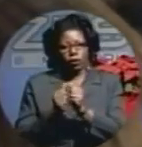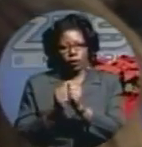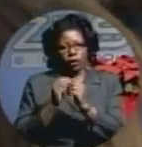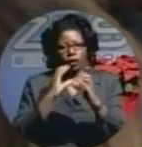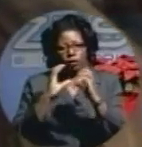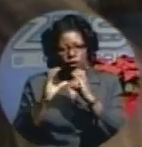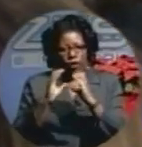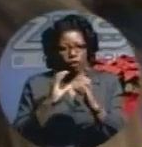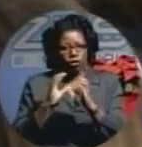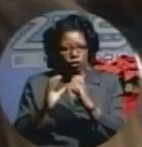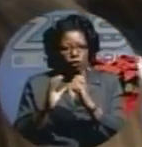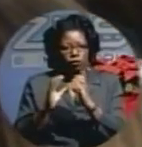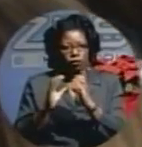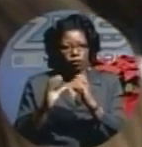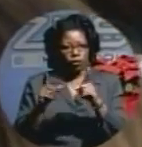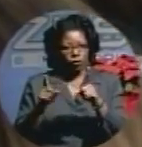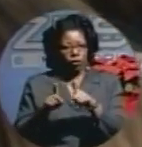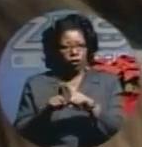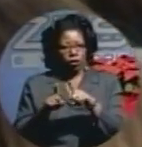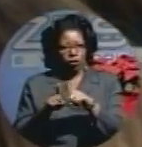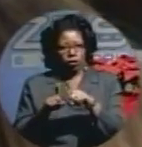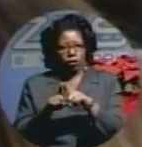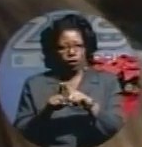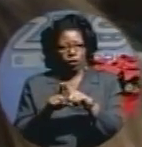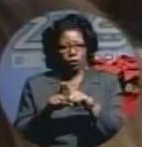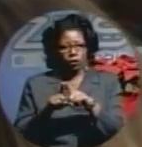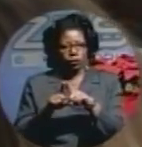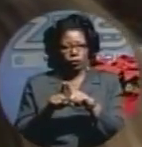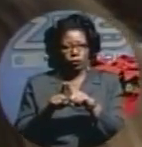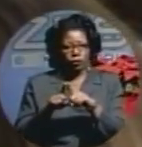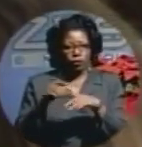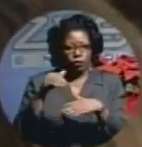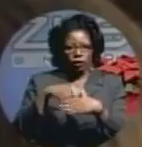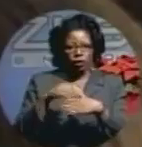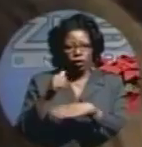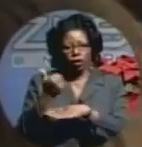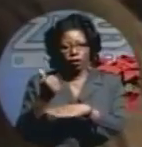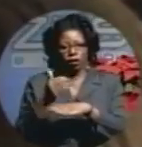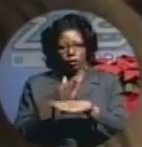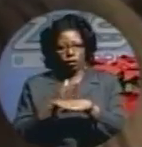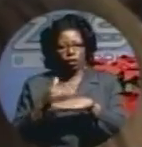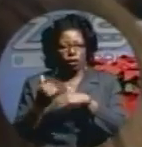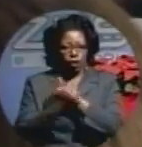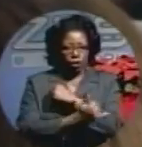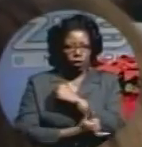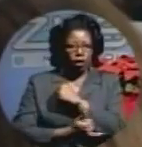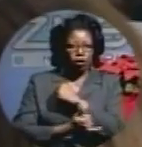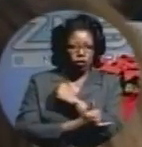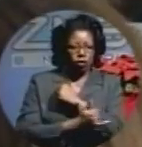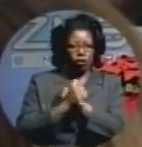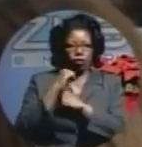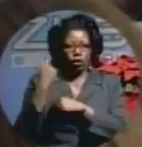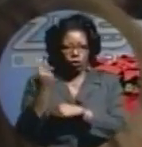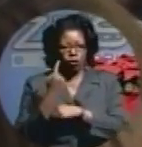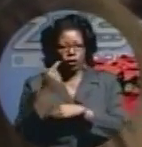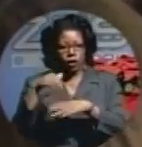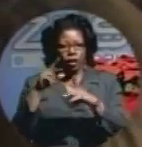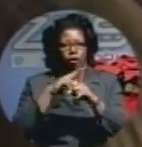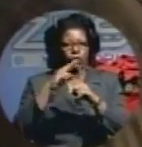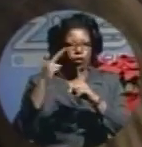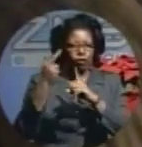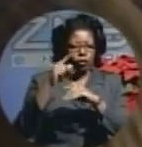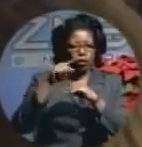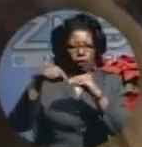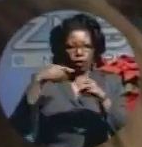communications, that they were entrenched in many countries, not only in the region but